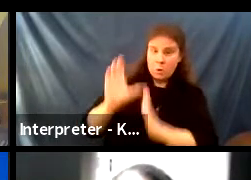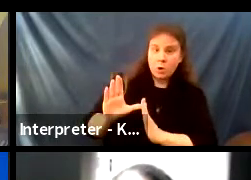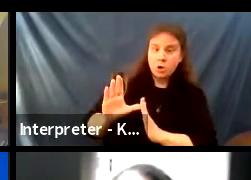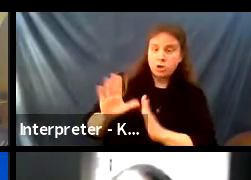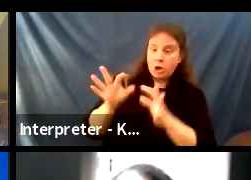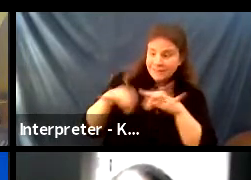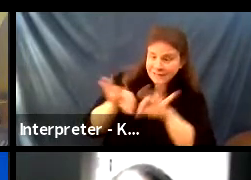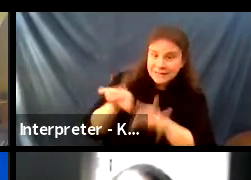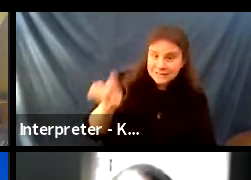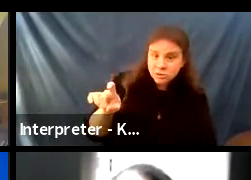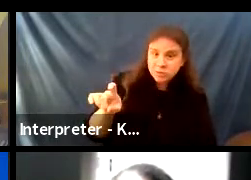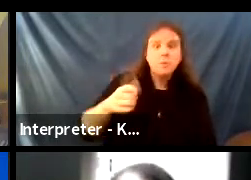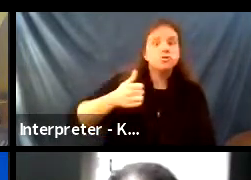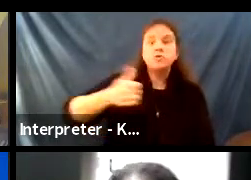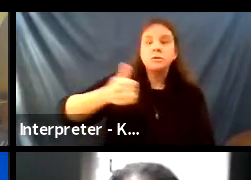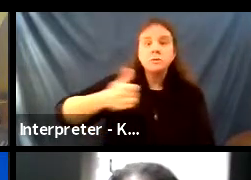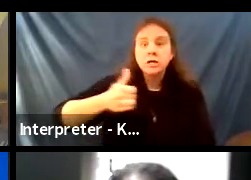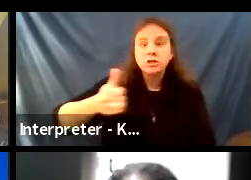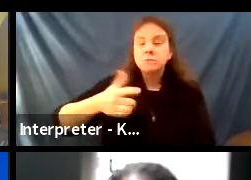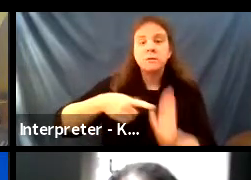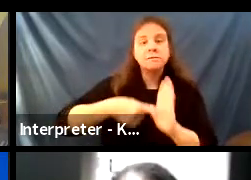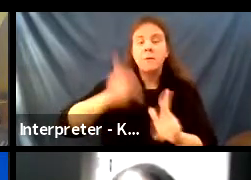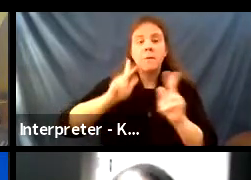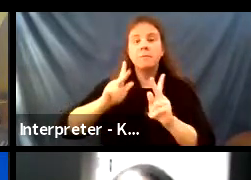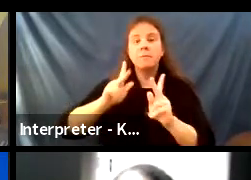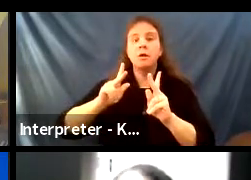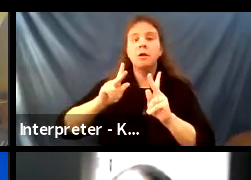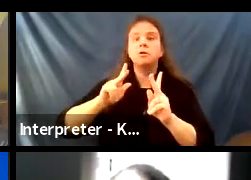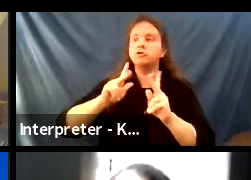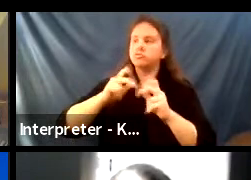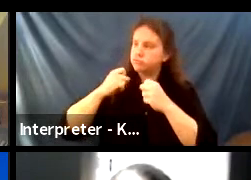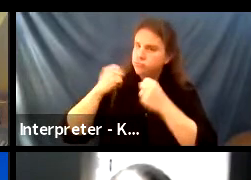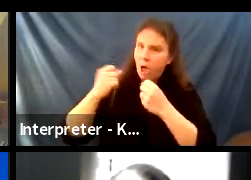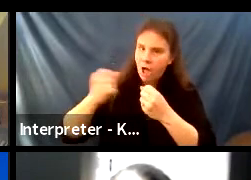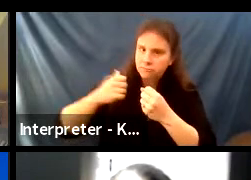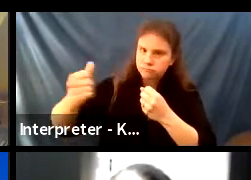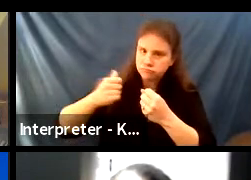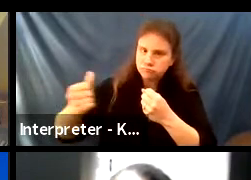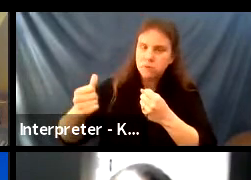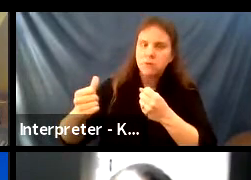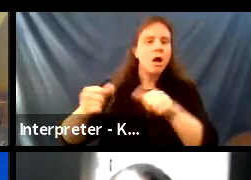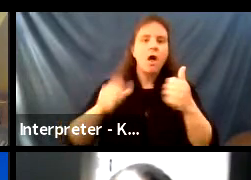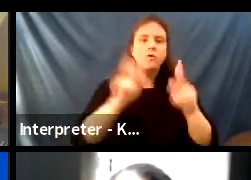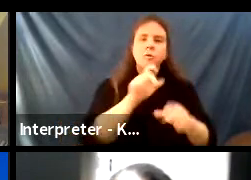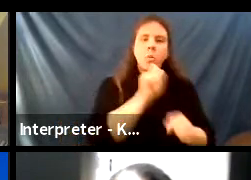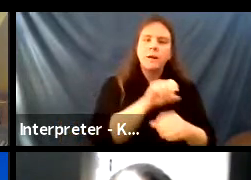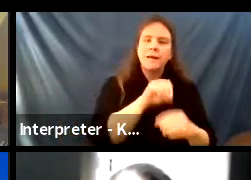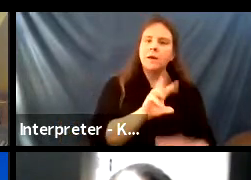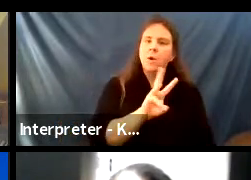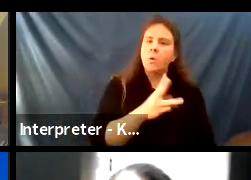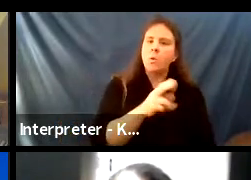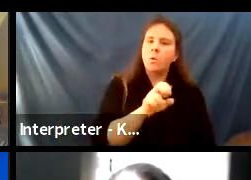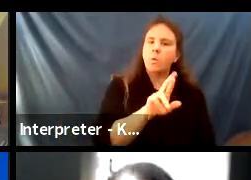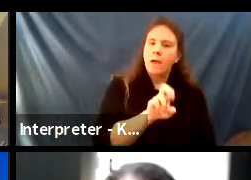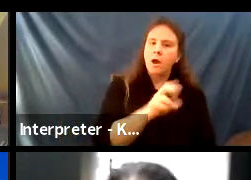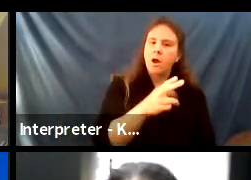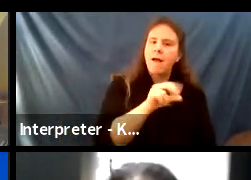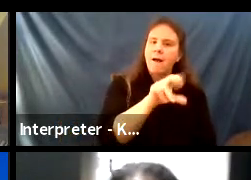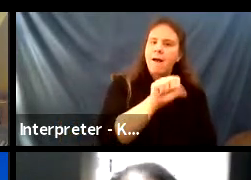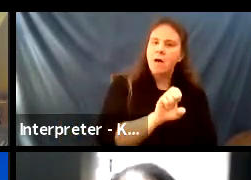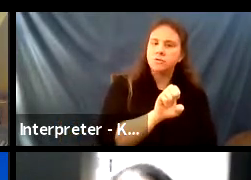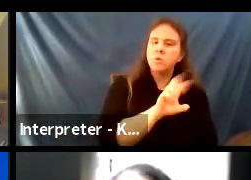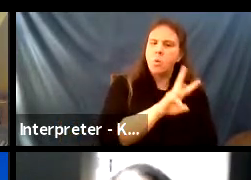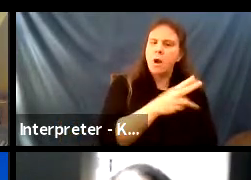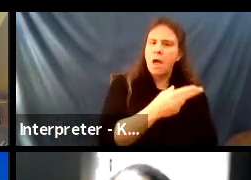people who drive trucks, you've got people in a warehouse, and so I guess we have to be